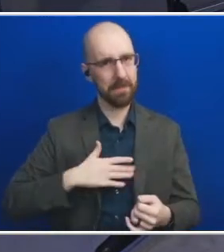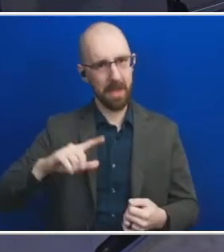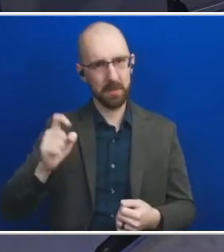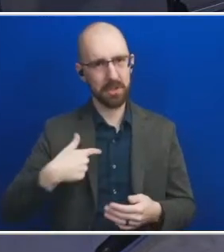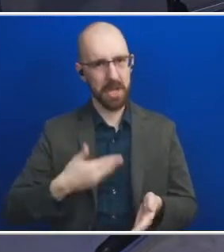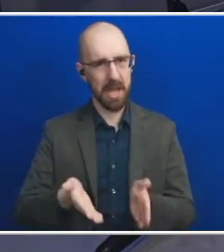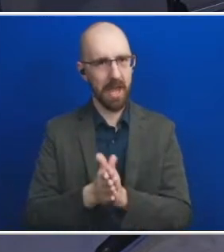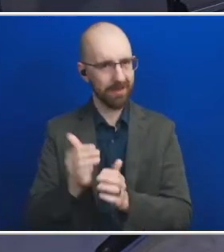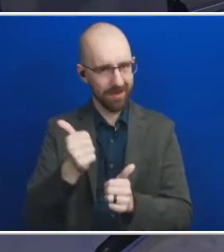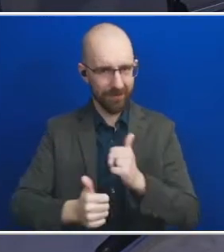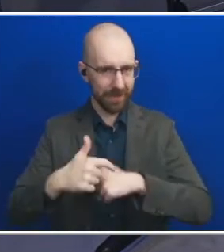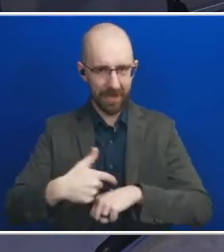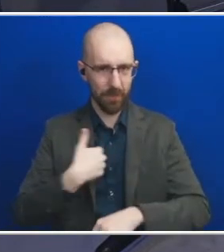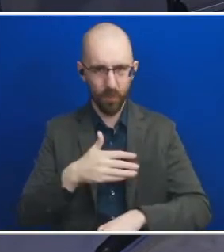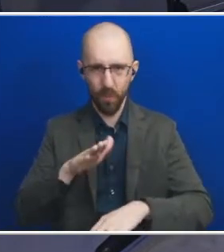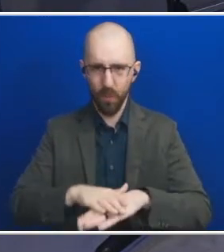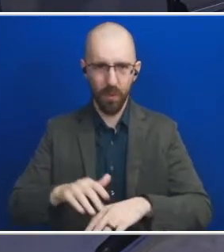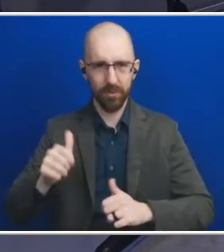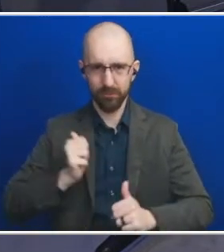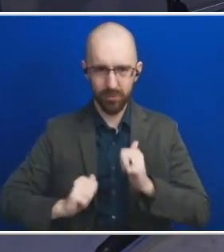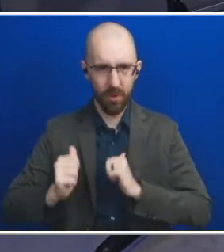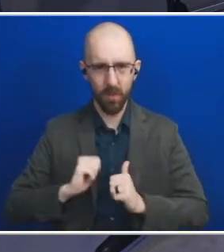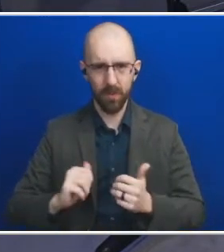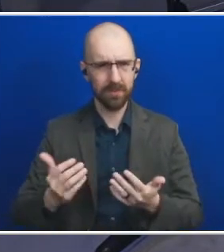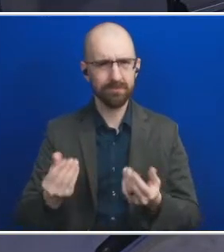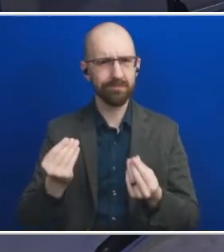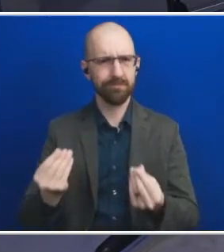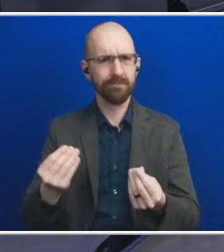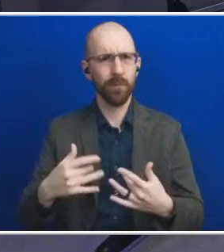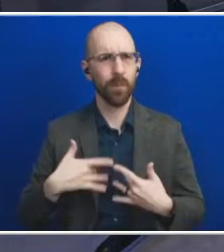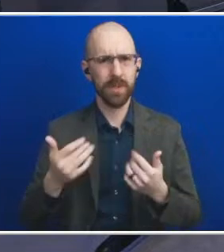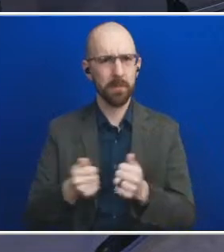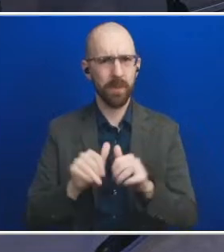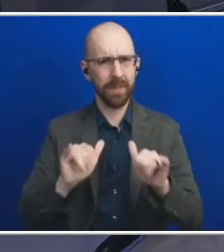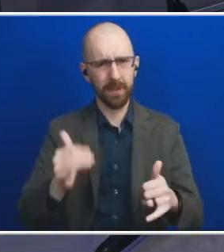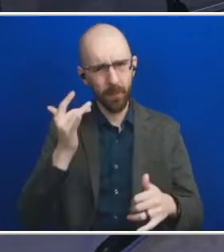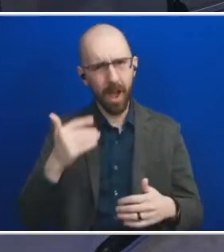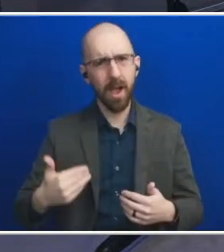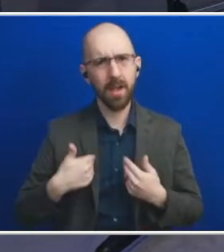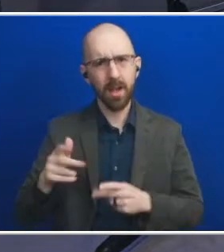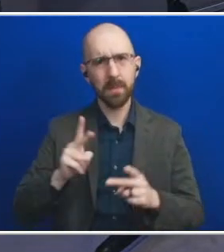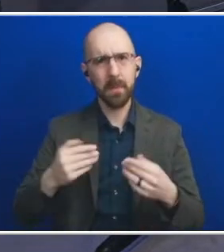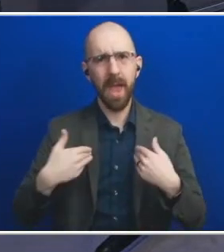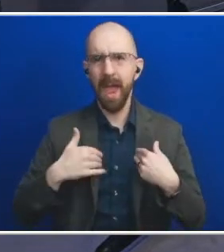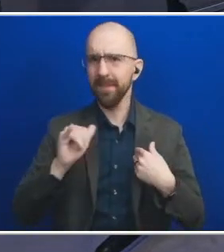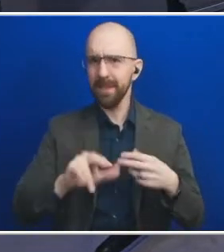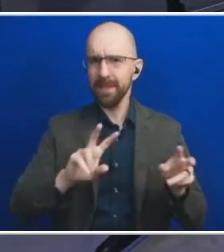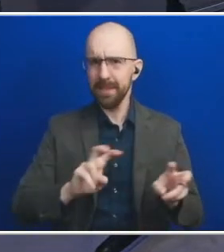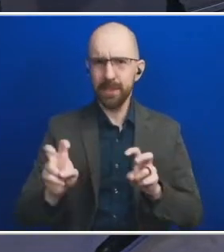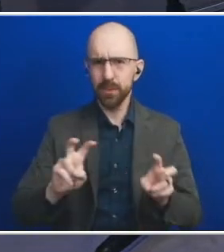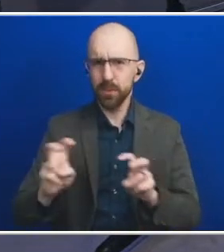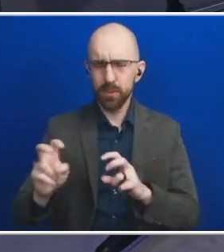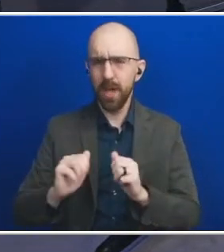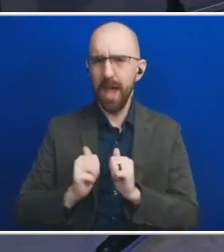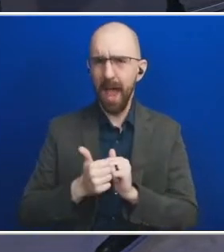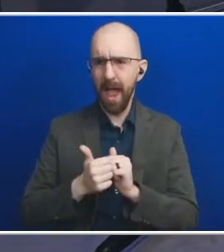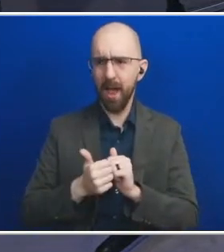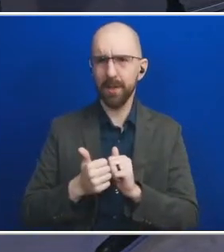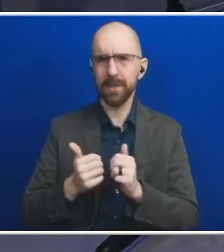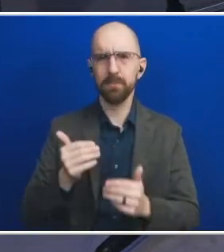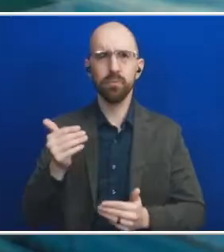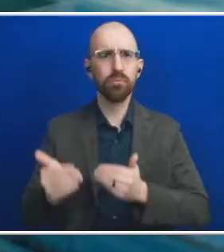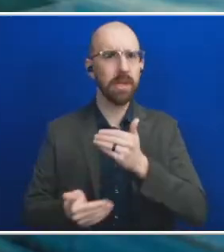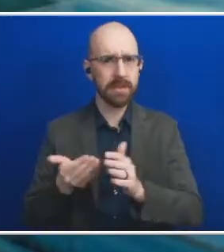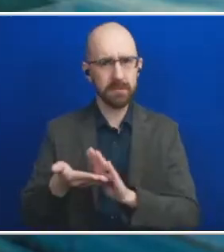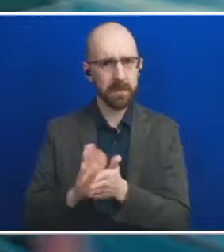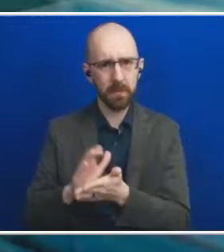the show. What gives? What's up with this? Why are young people having these issues? And how is it progressing into cancer? Yeah, I